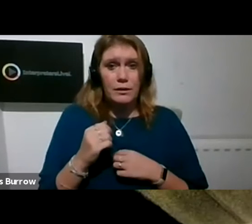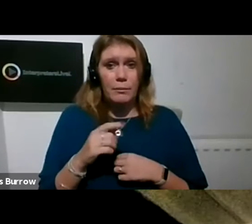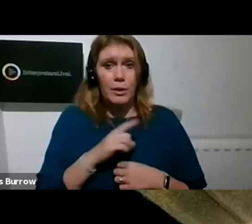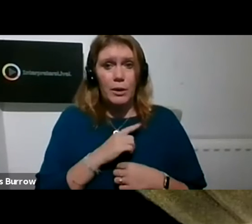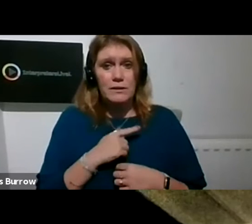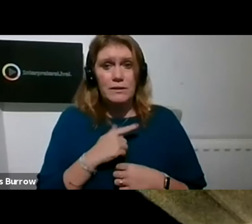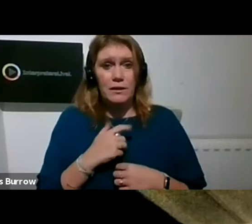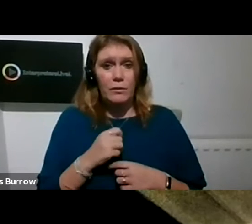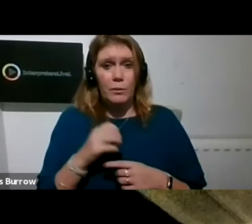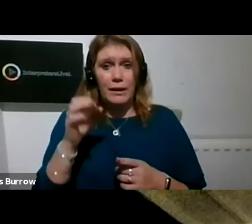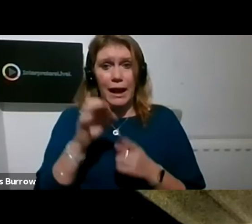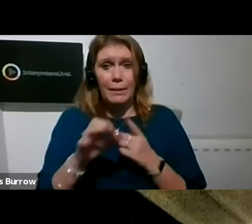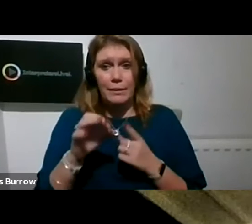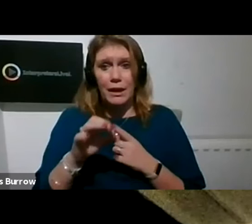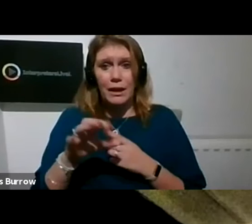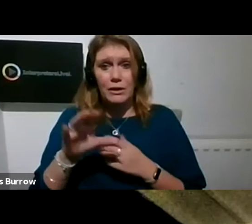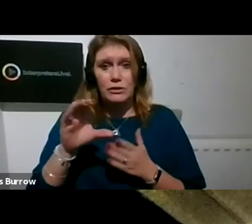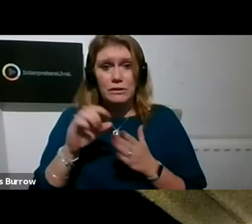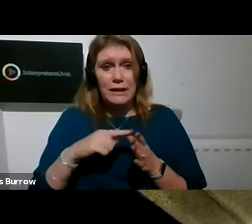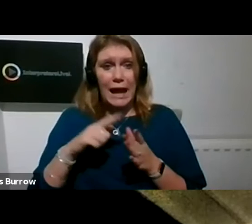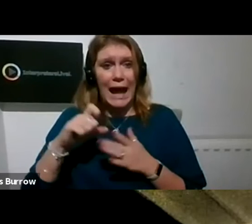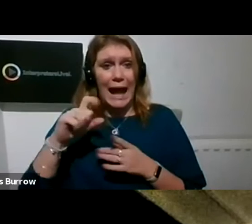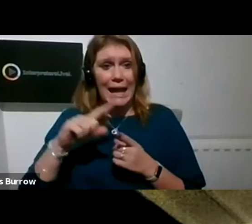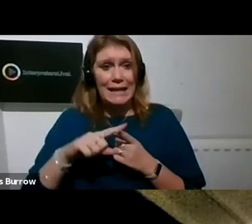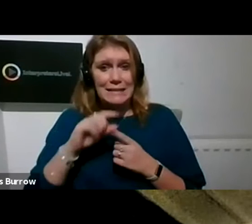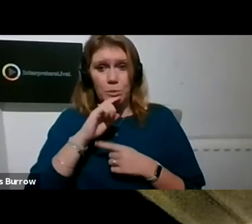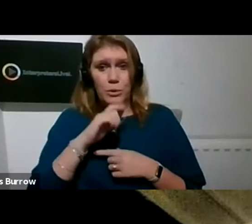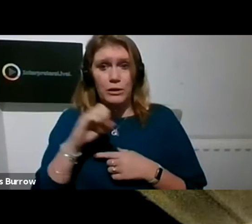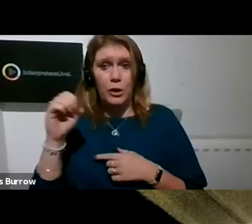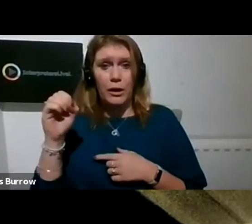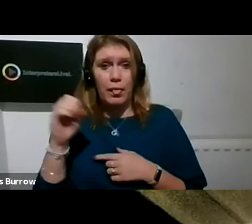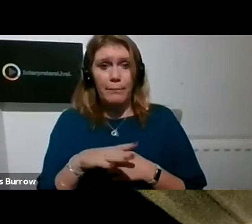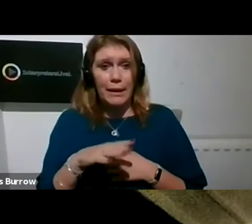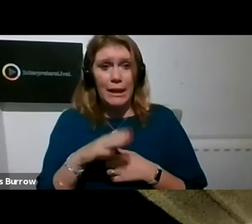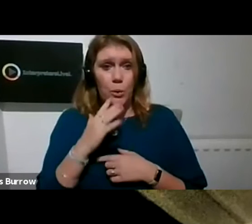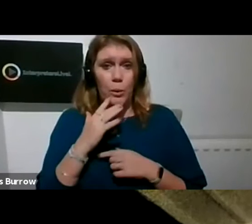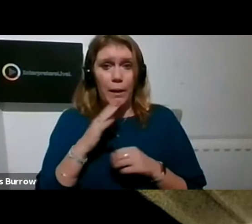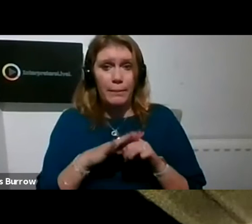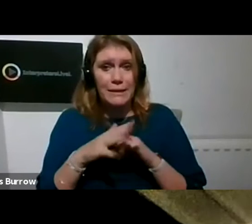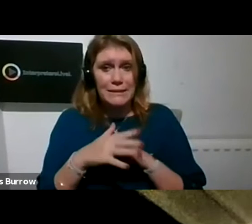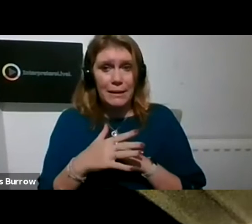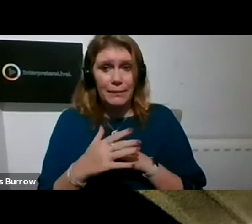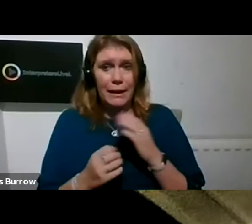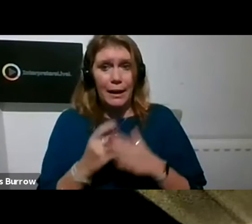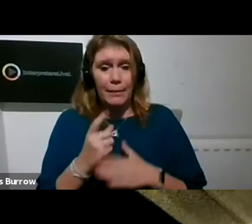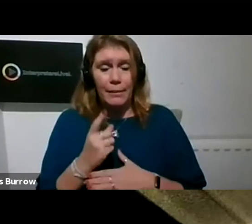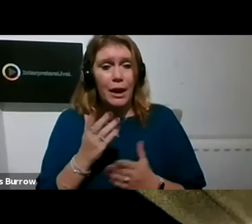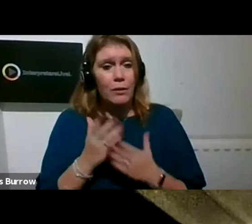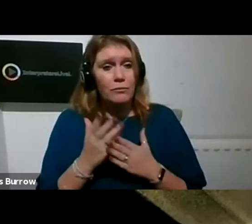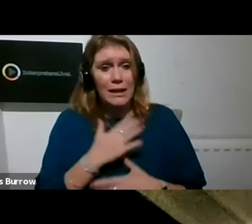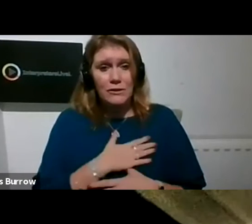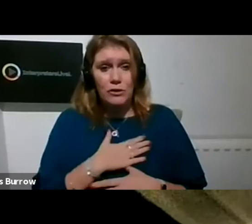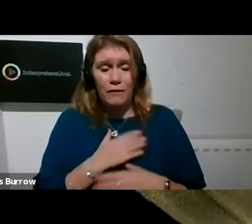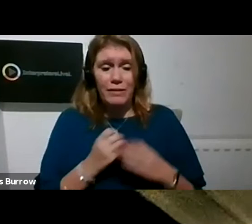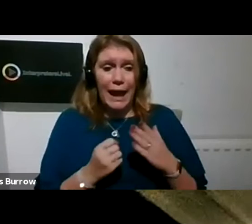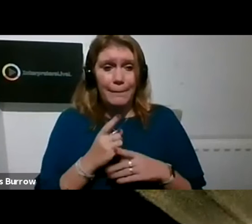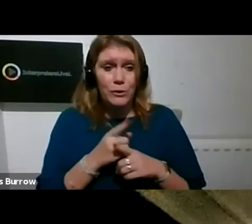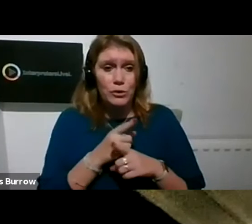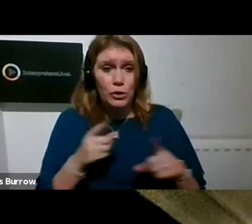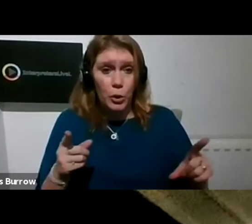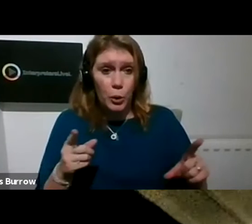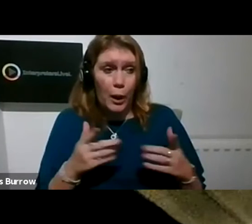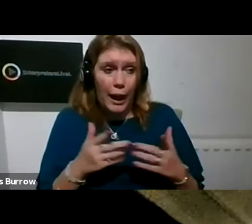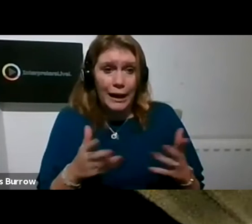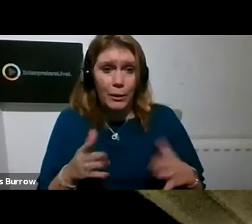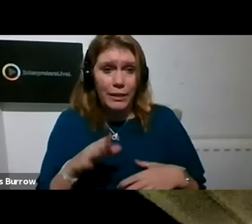an application into ACE, it would have gone in the bin when the pandemic struck. And I know that happened to a lot of people, and I'm really sorry if that was you, anybody that's listening.